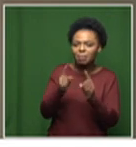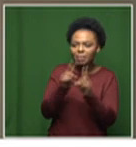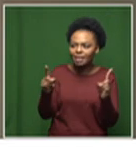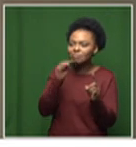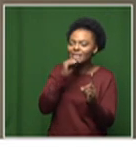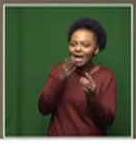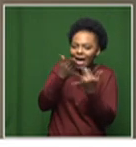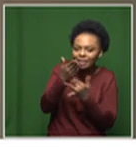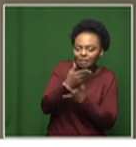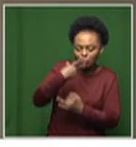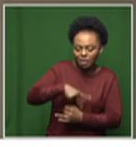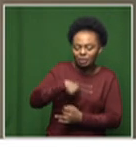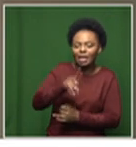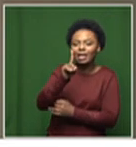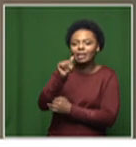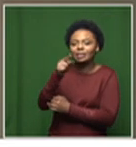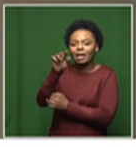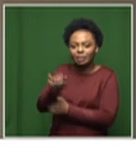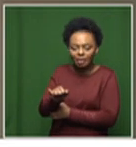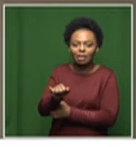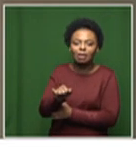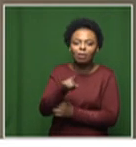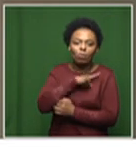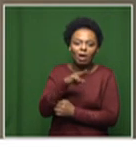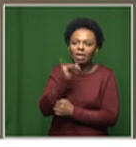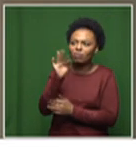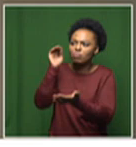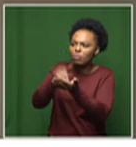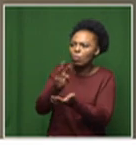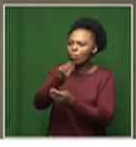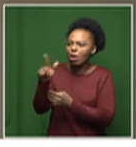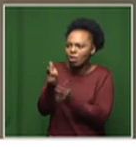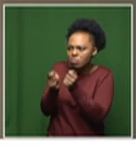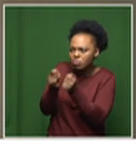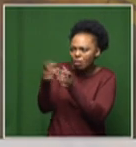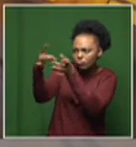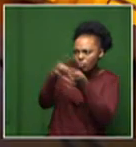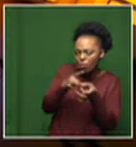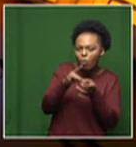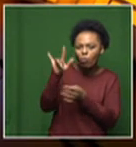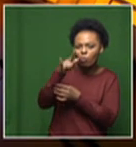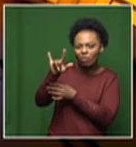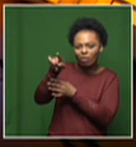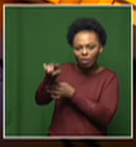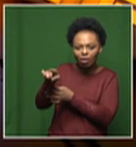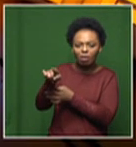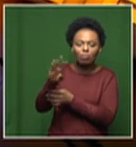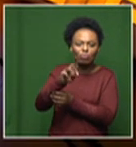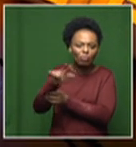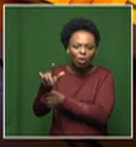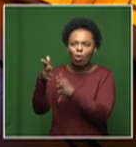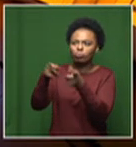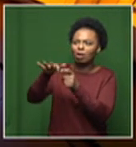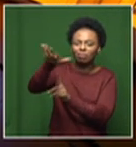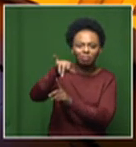personal data, which is becoming such a big commodity and should be secured at all times. Okay, and as Wasper, what are you doing to ensure and make